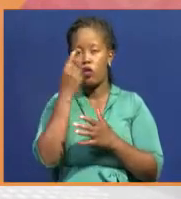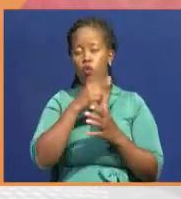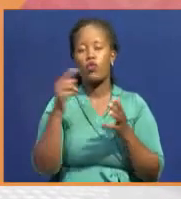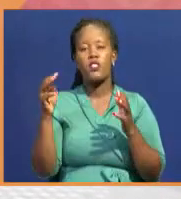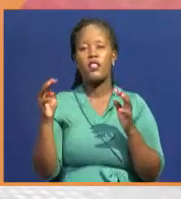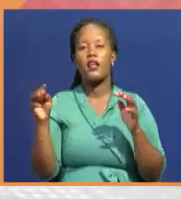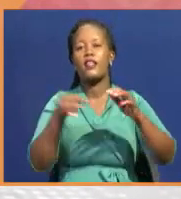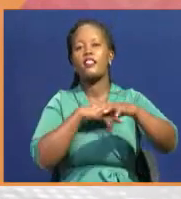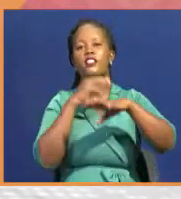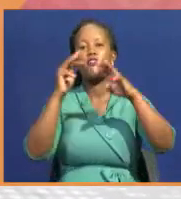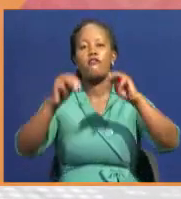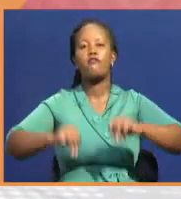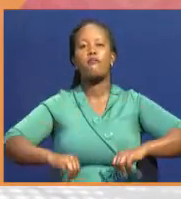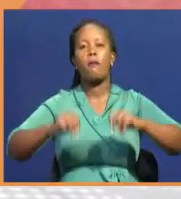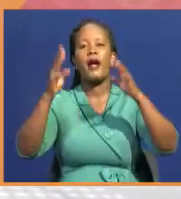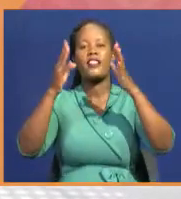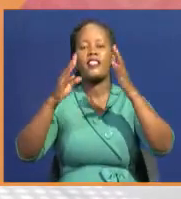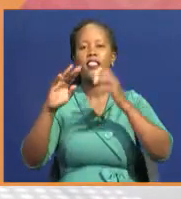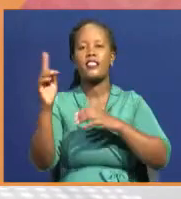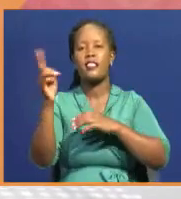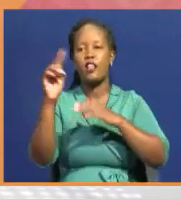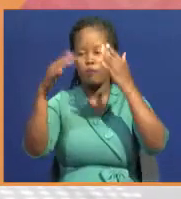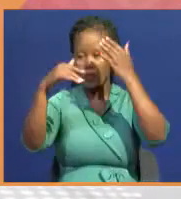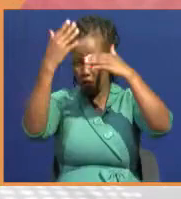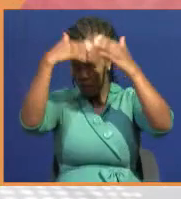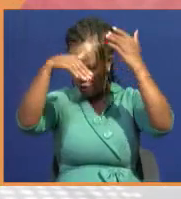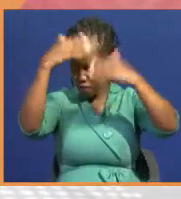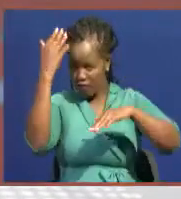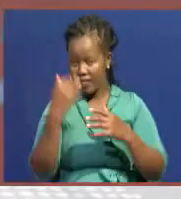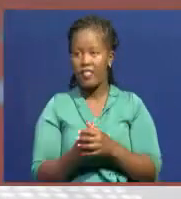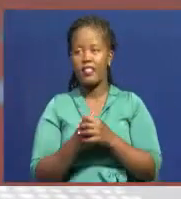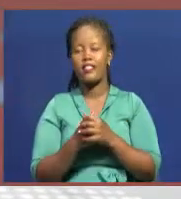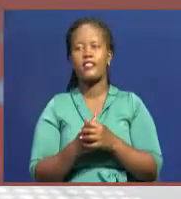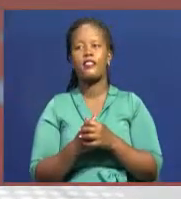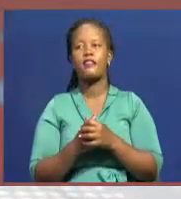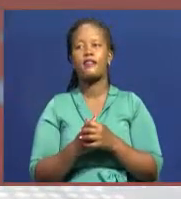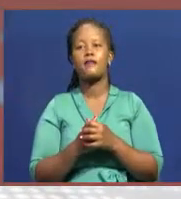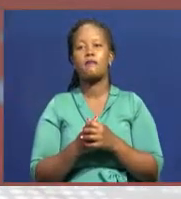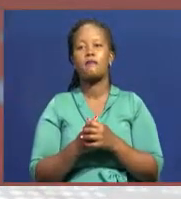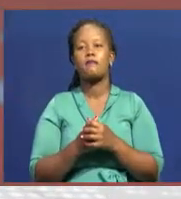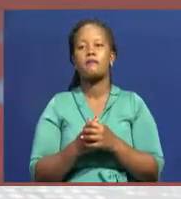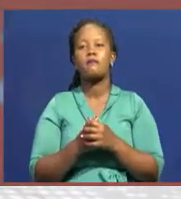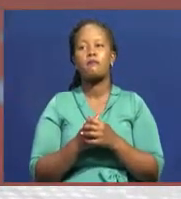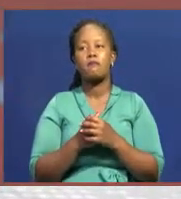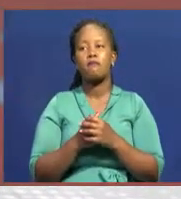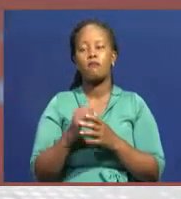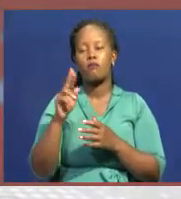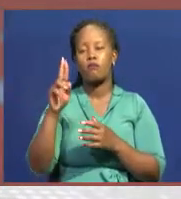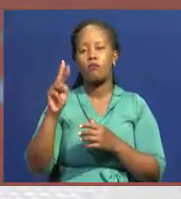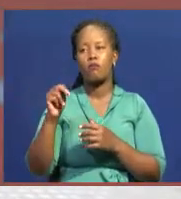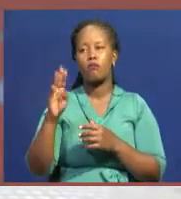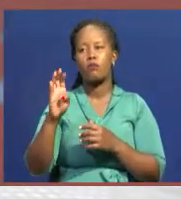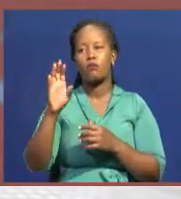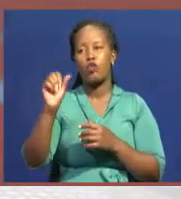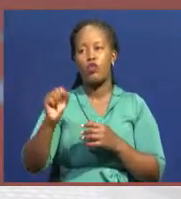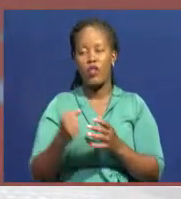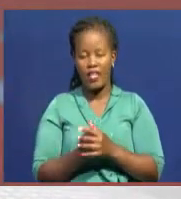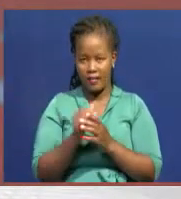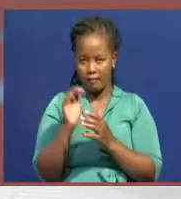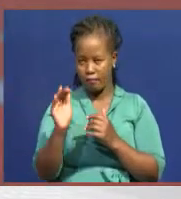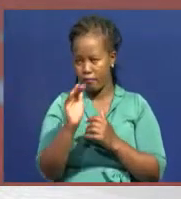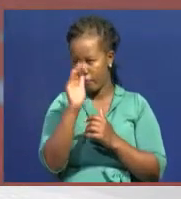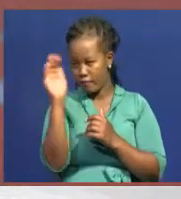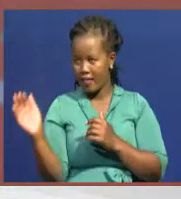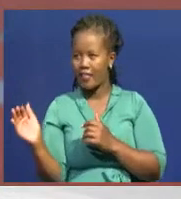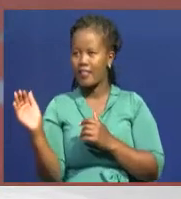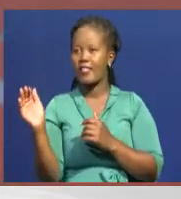and Administration, University of Nairobi Enterprises and Services, UNES. And just next to him, we